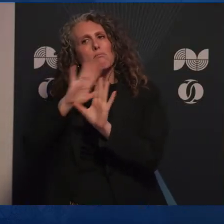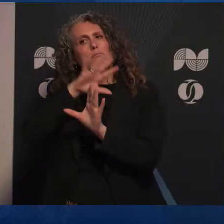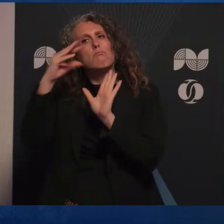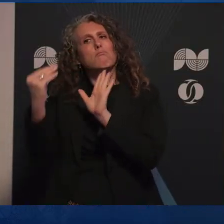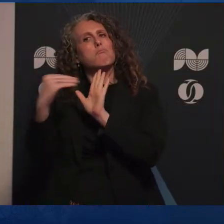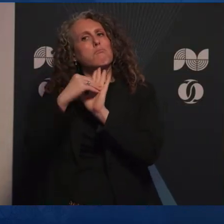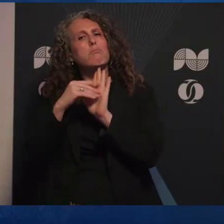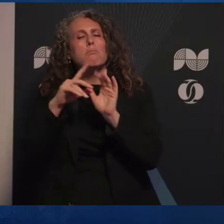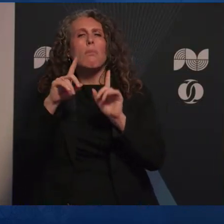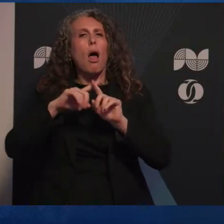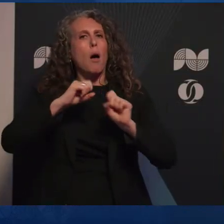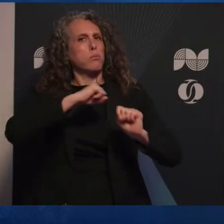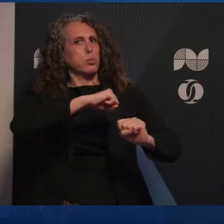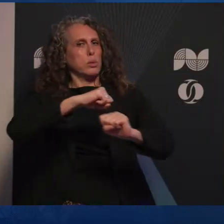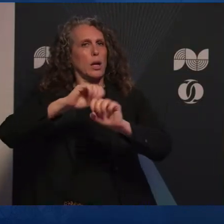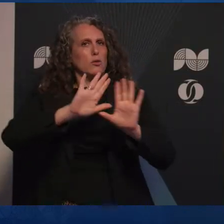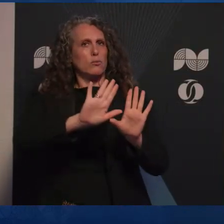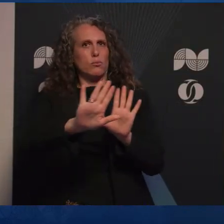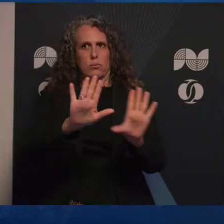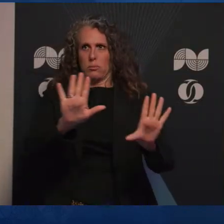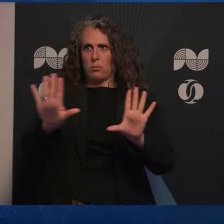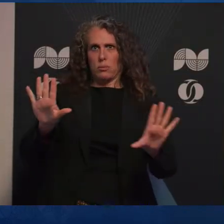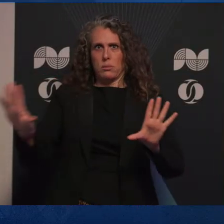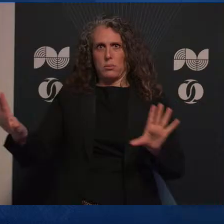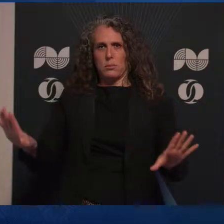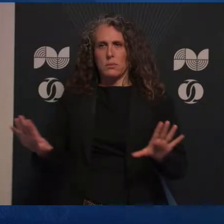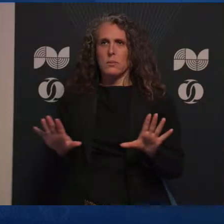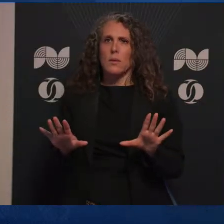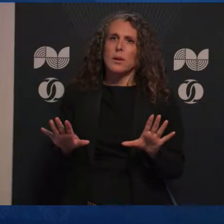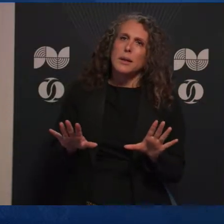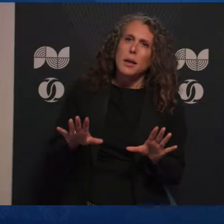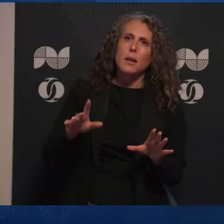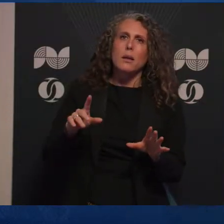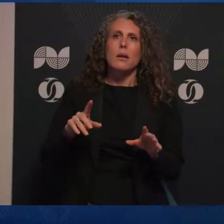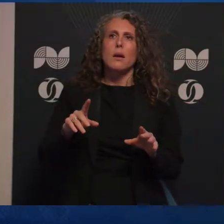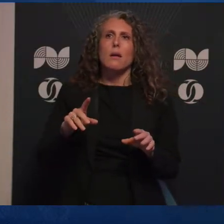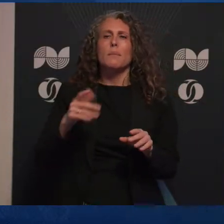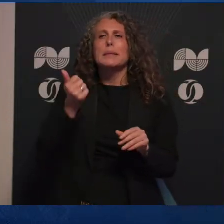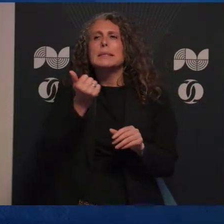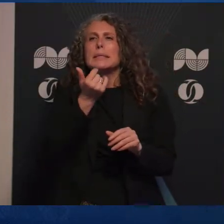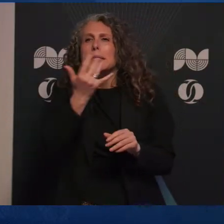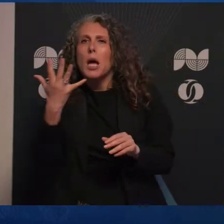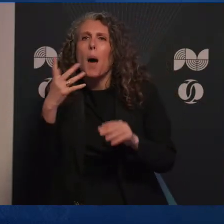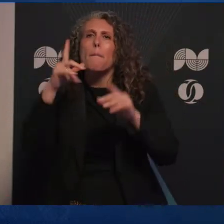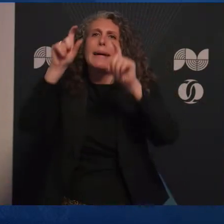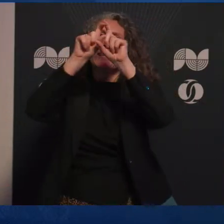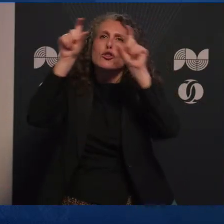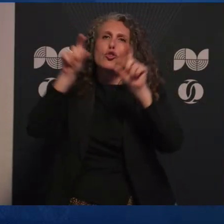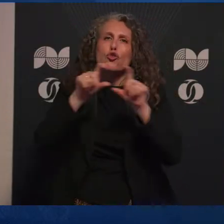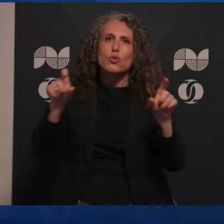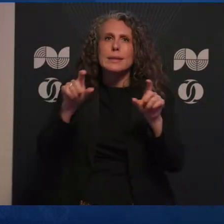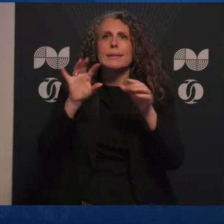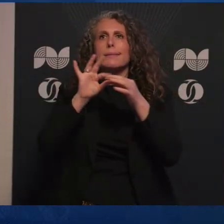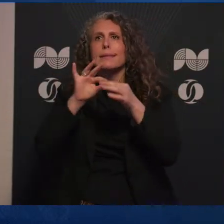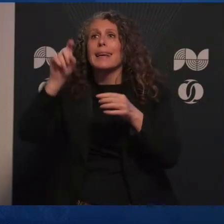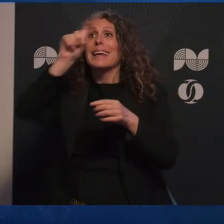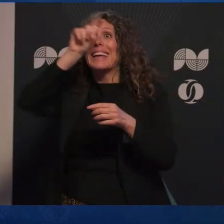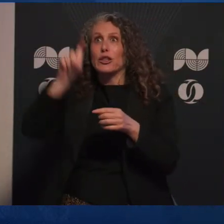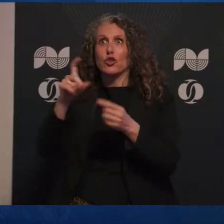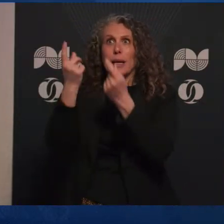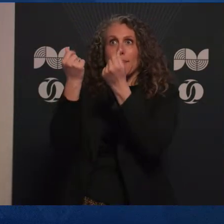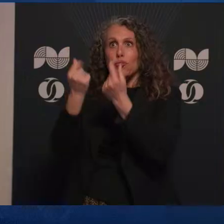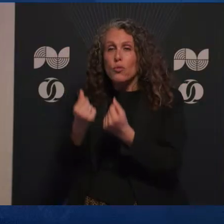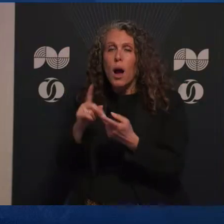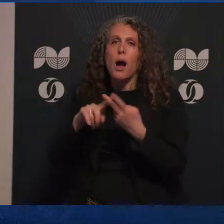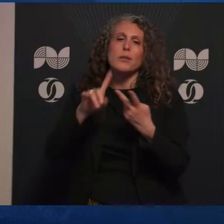particularly with respect to industries that are viewed as threatened by some combination of high energy prices and